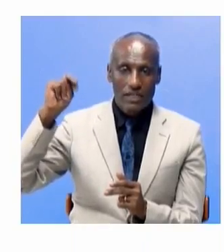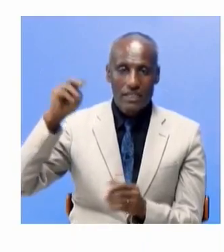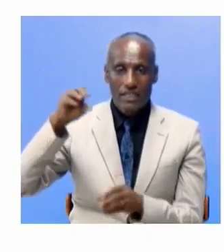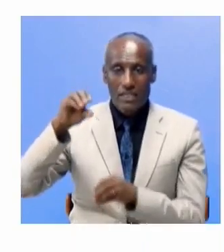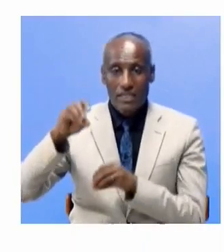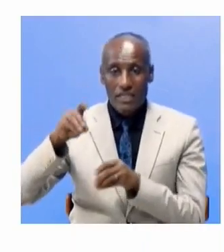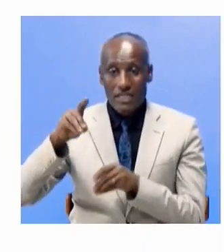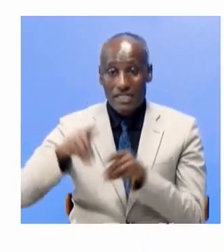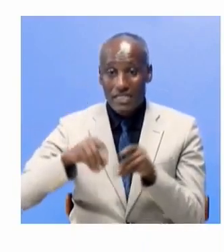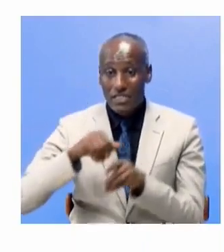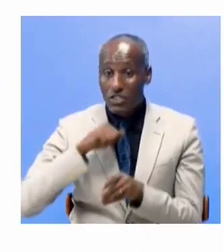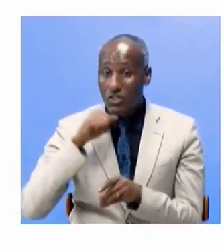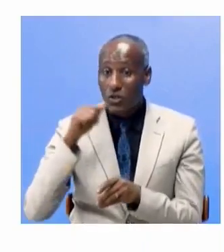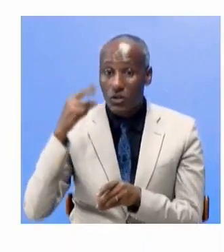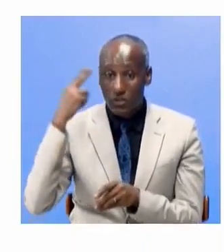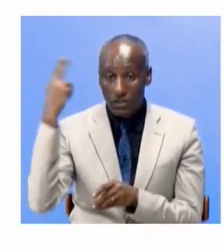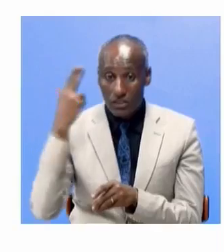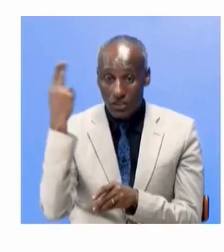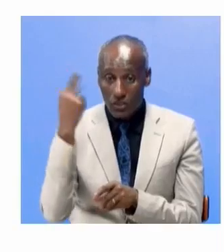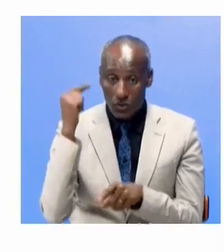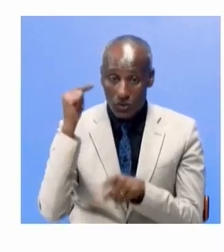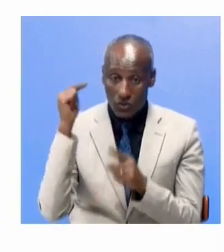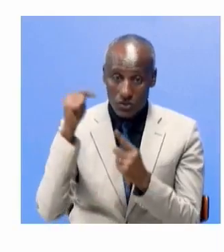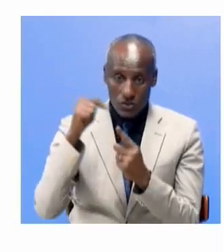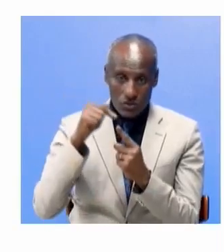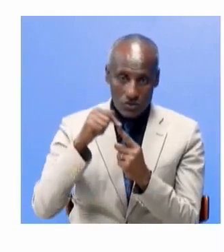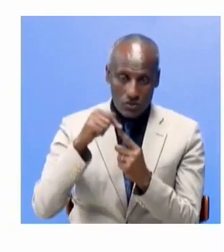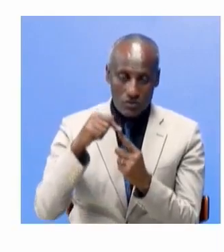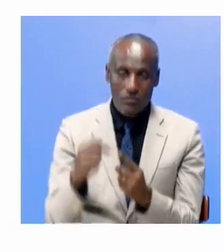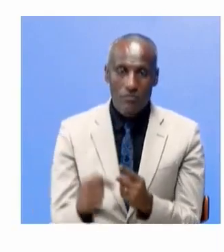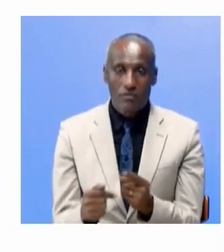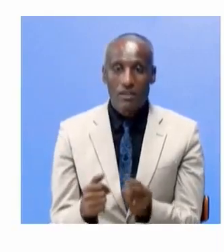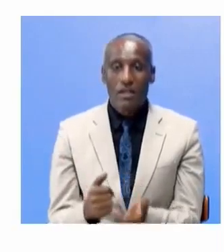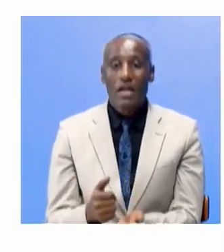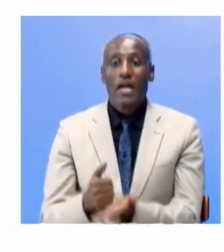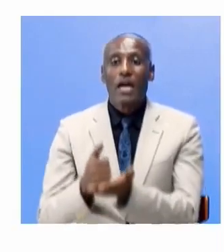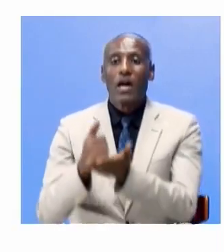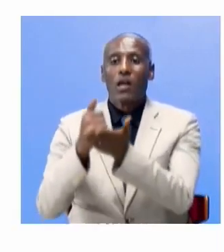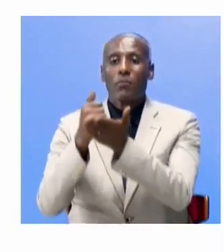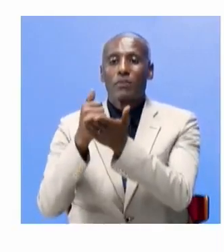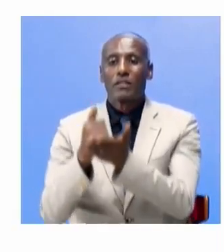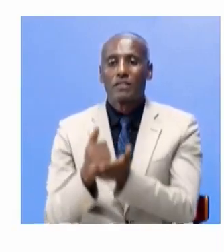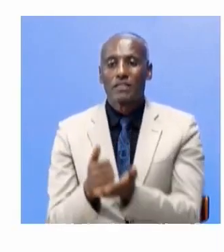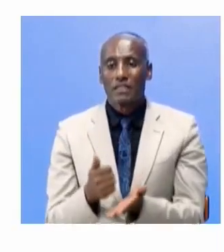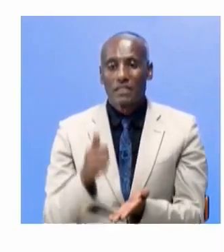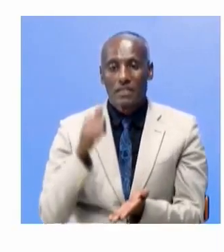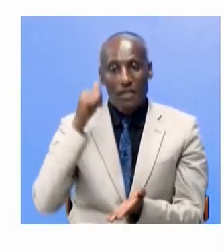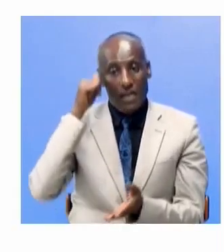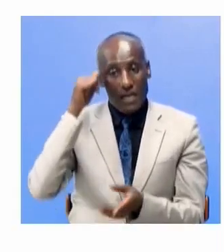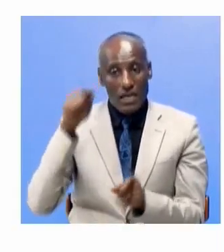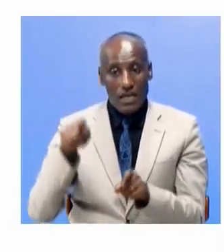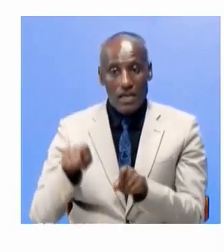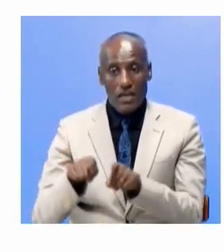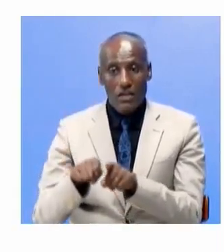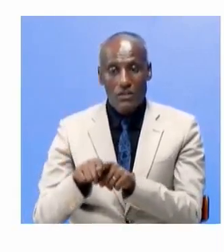use to help his friend.